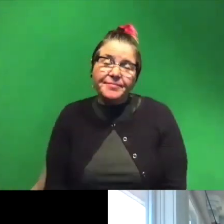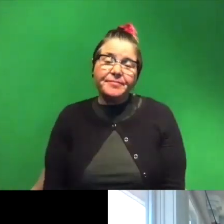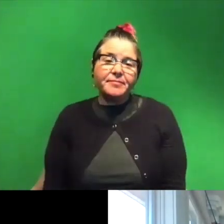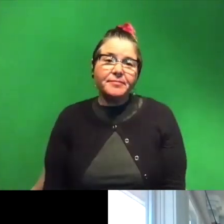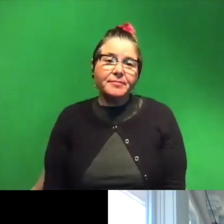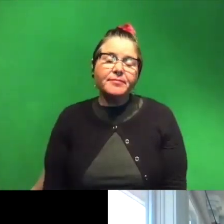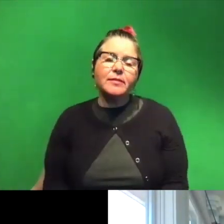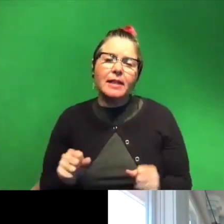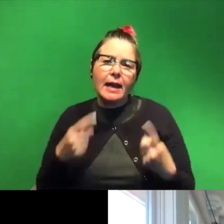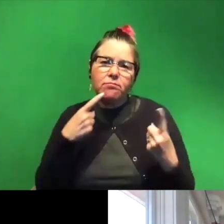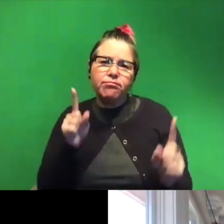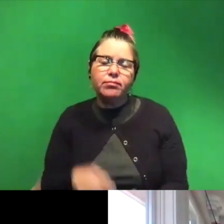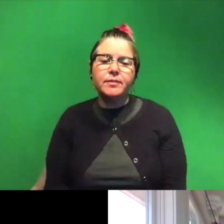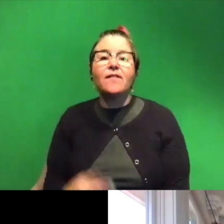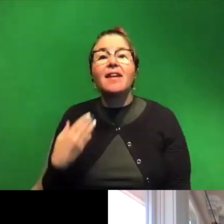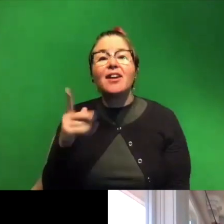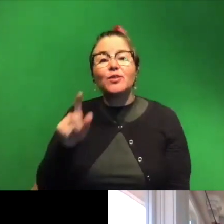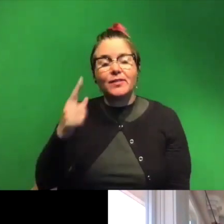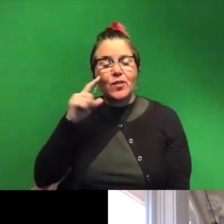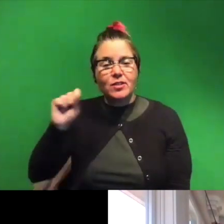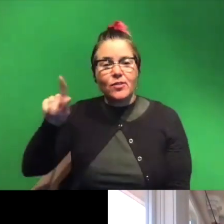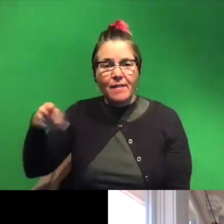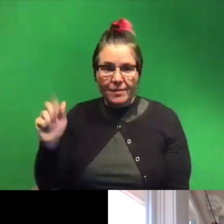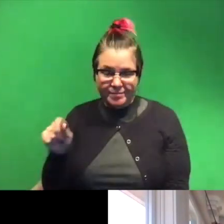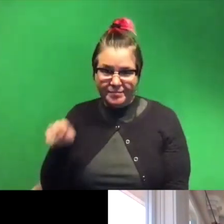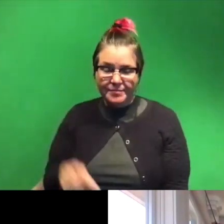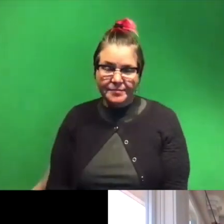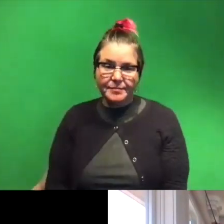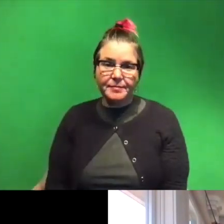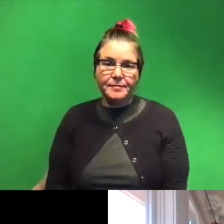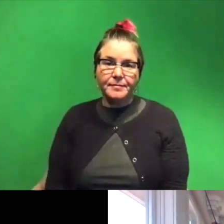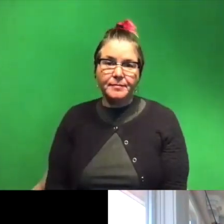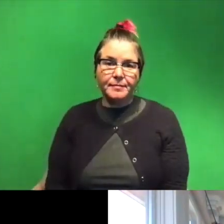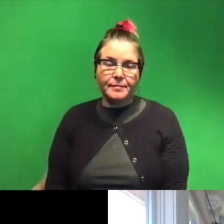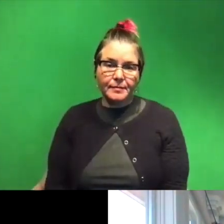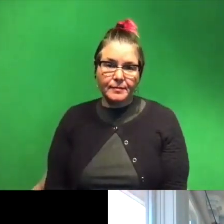you can do it. Okay, next question for Sophia.